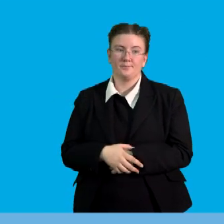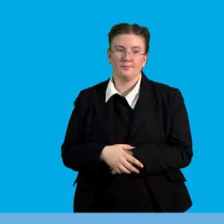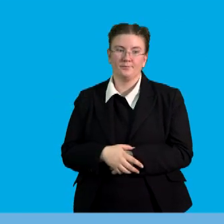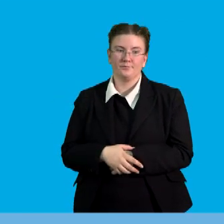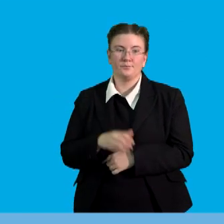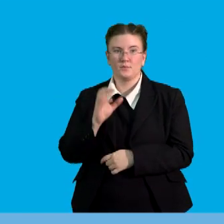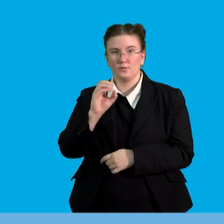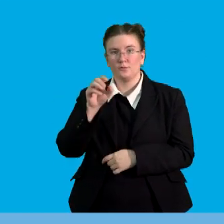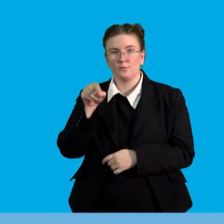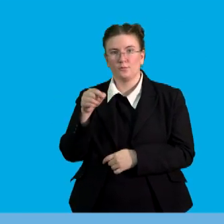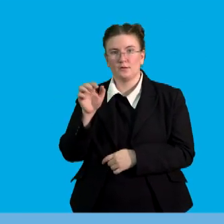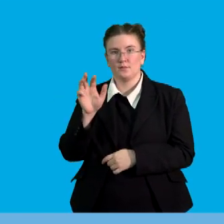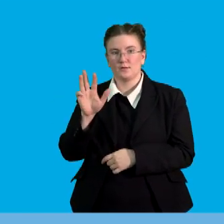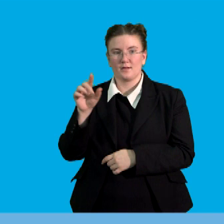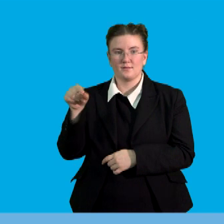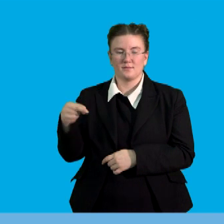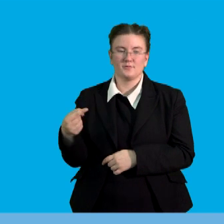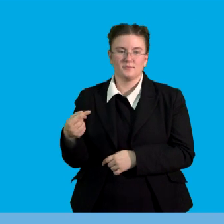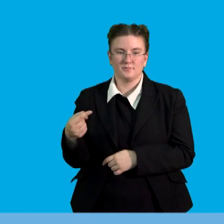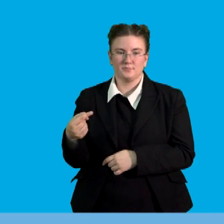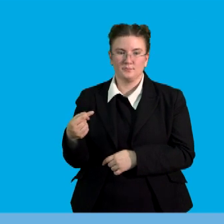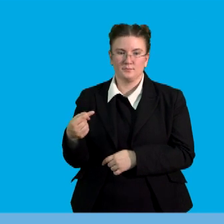0,90. So we get an answer of